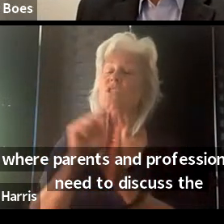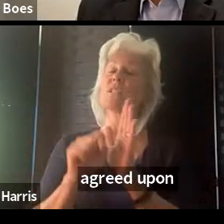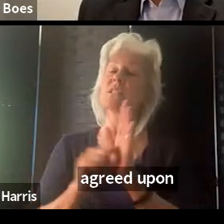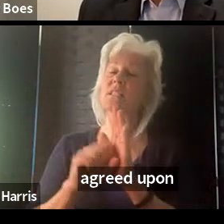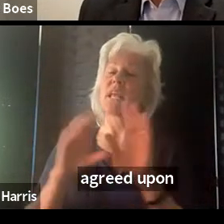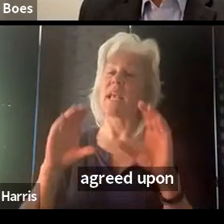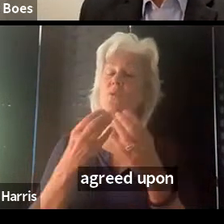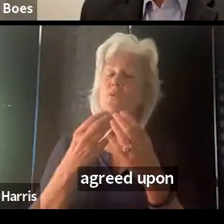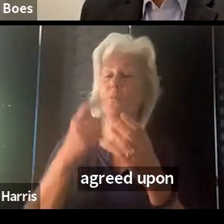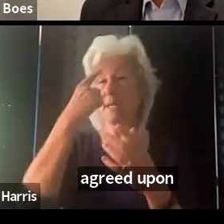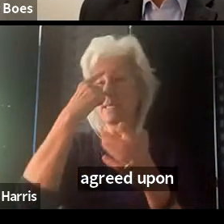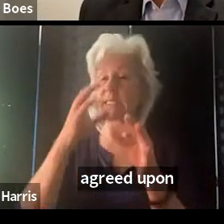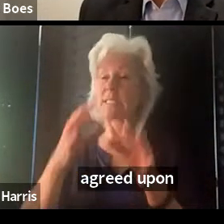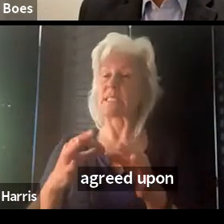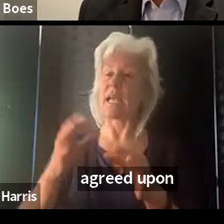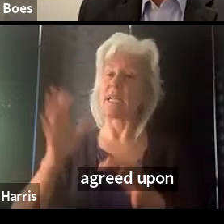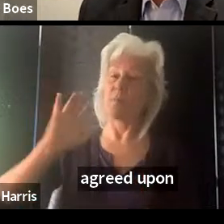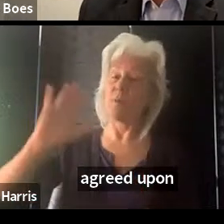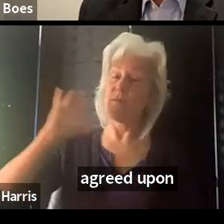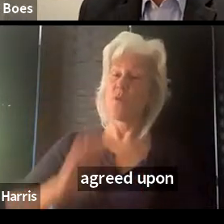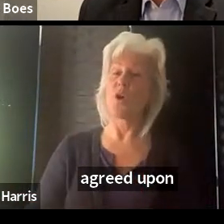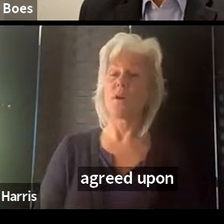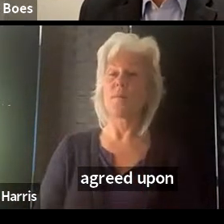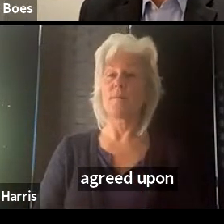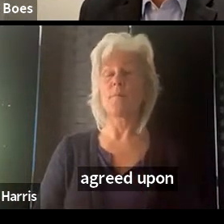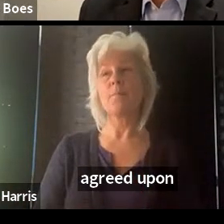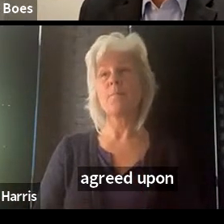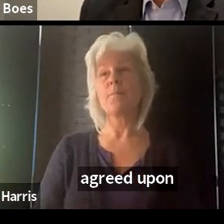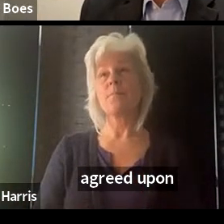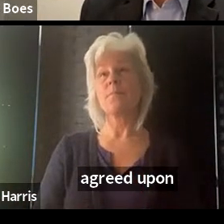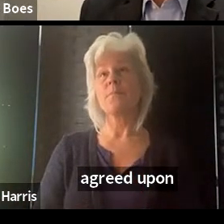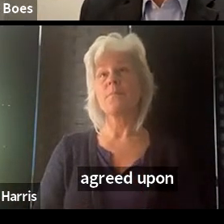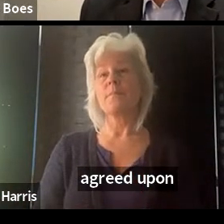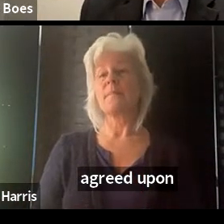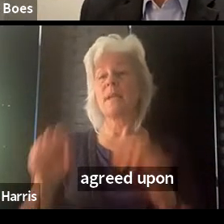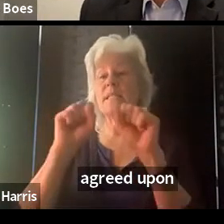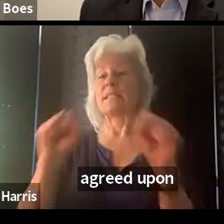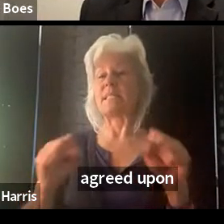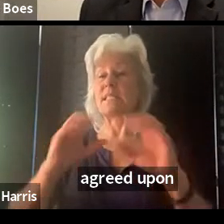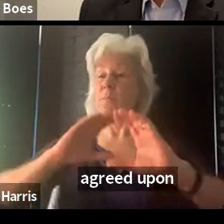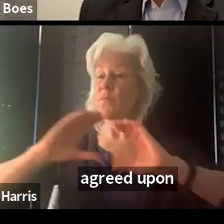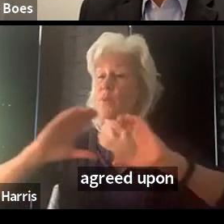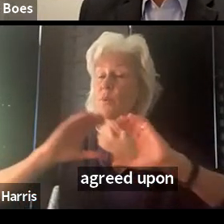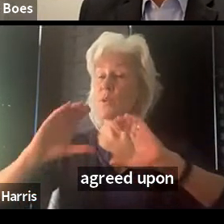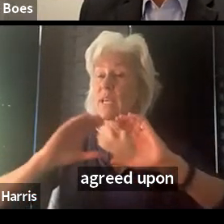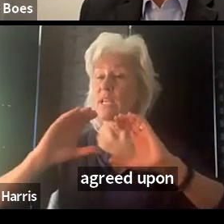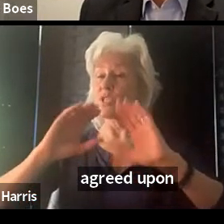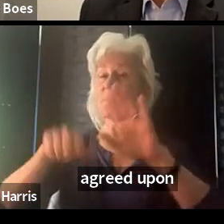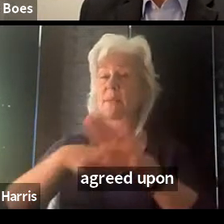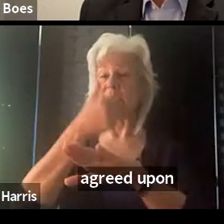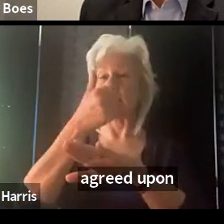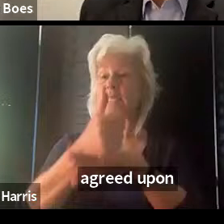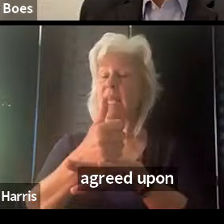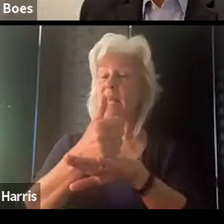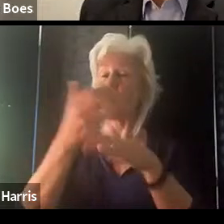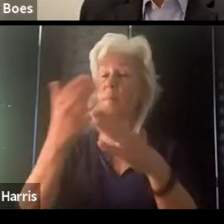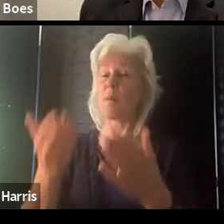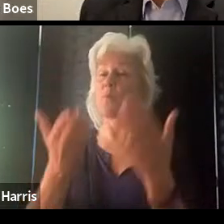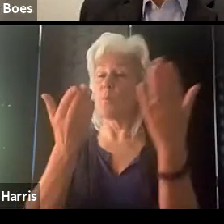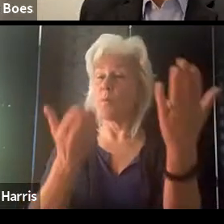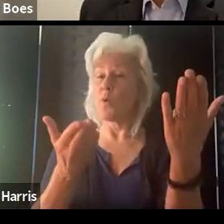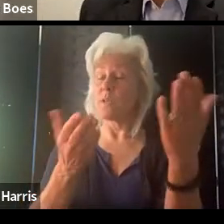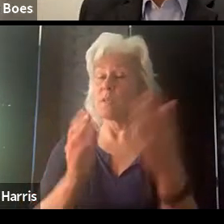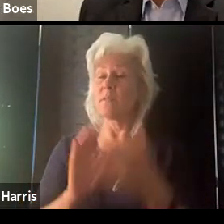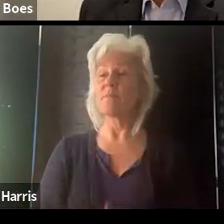year's priority. I'd like to see a system of communication that would be established that promoted that piece